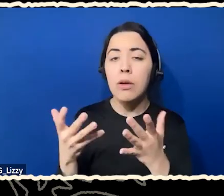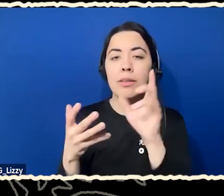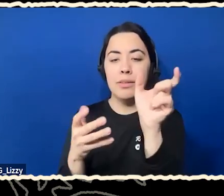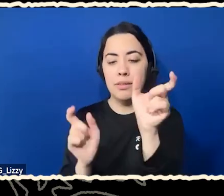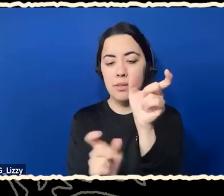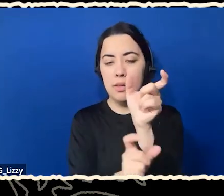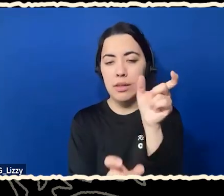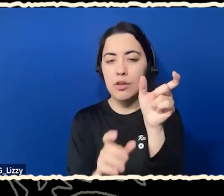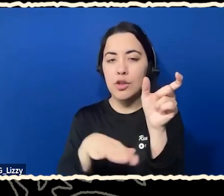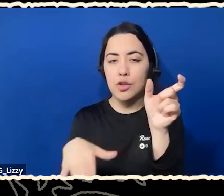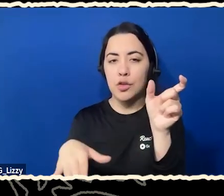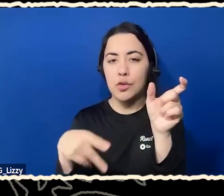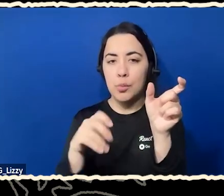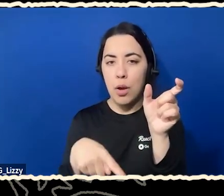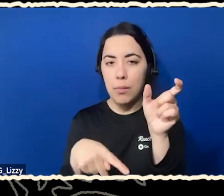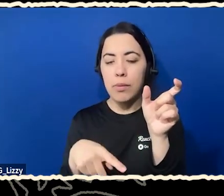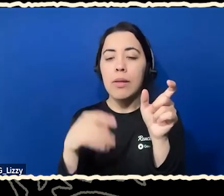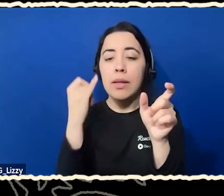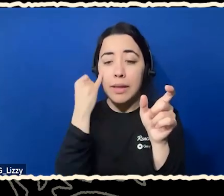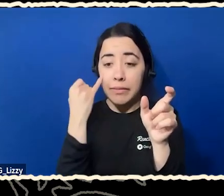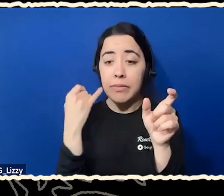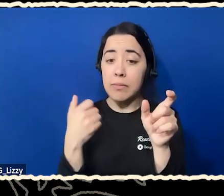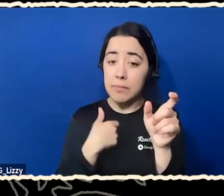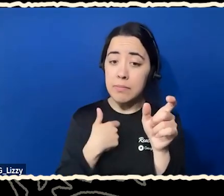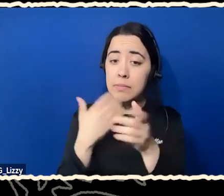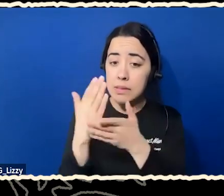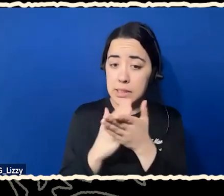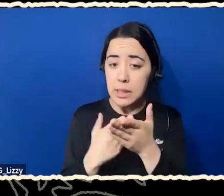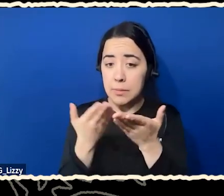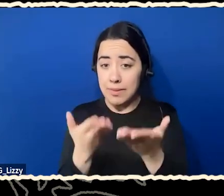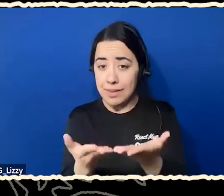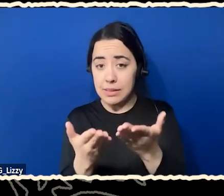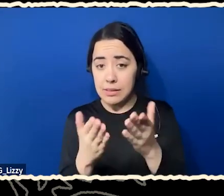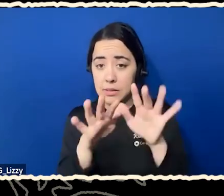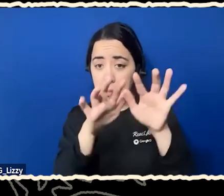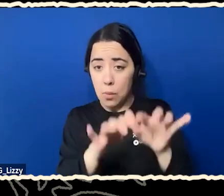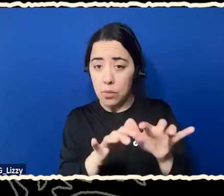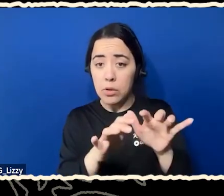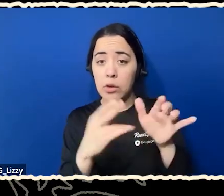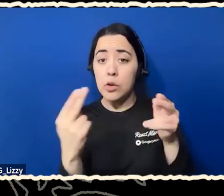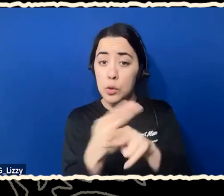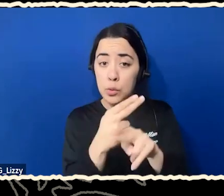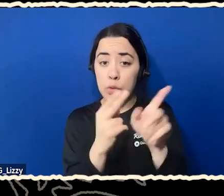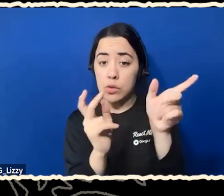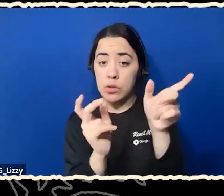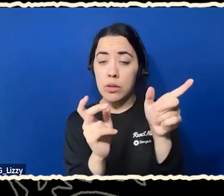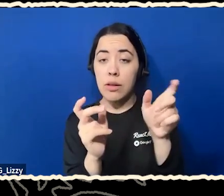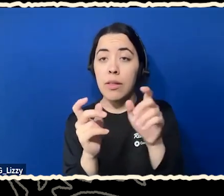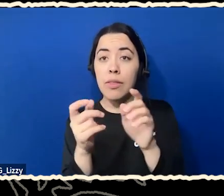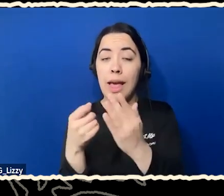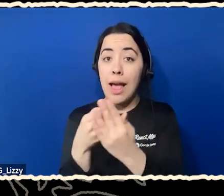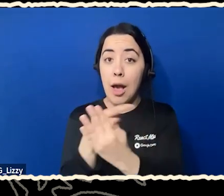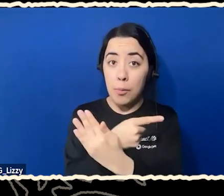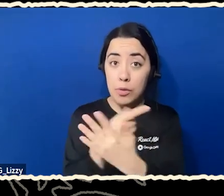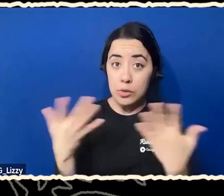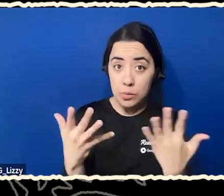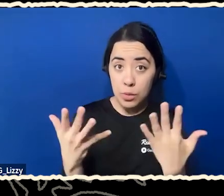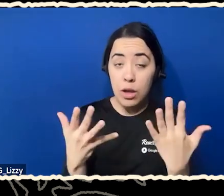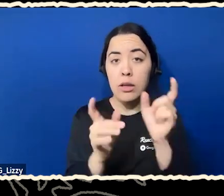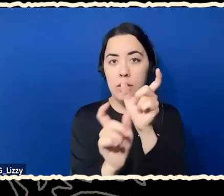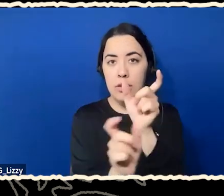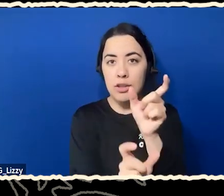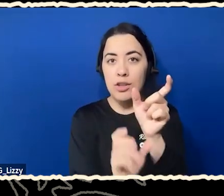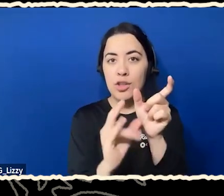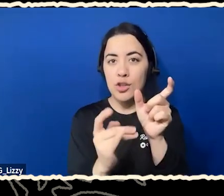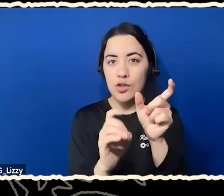and I re-render, and we use children in the output, then we still have the same literal children element reference as